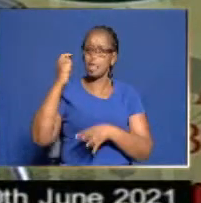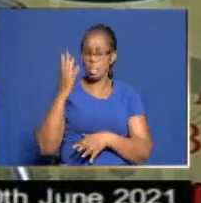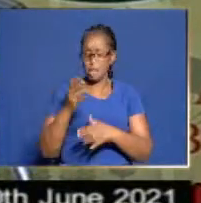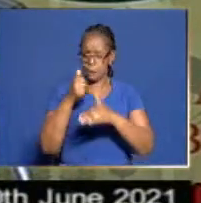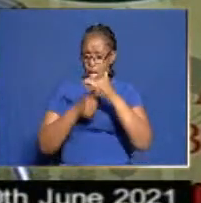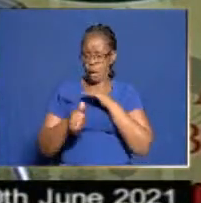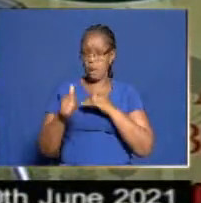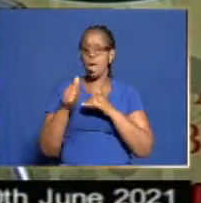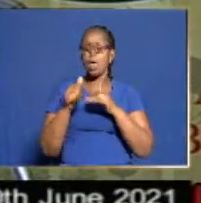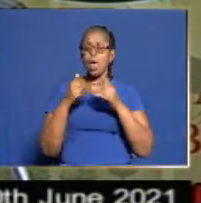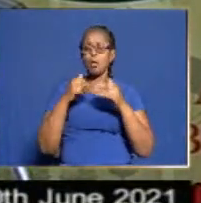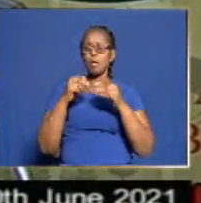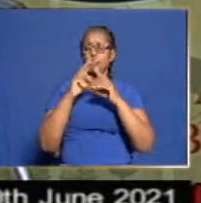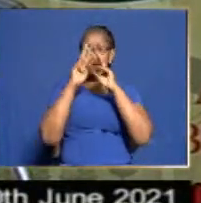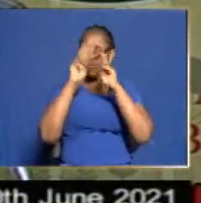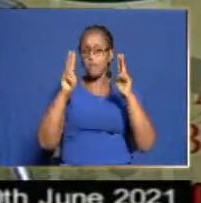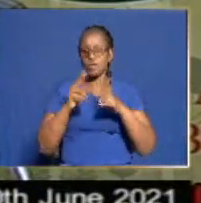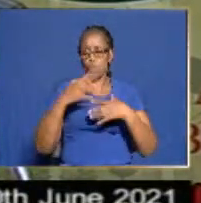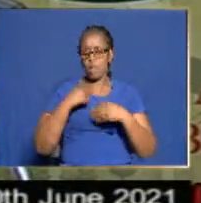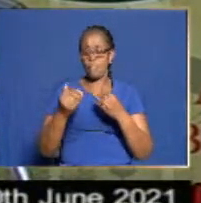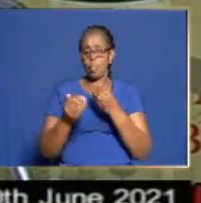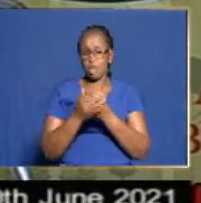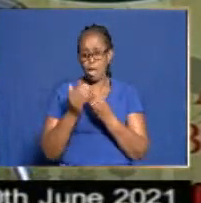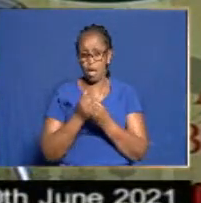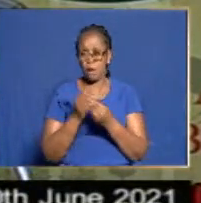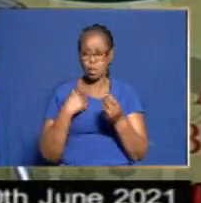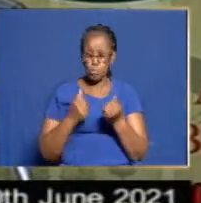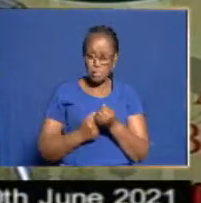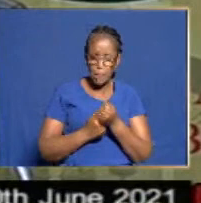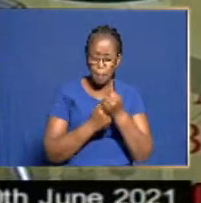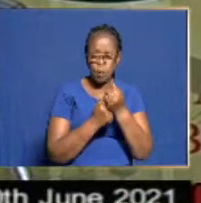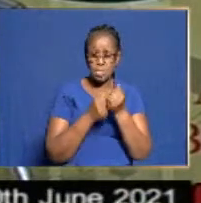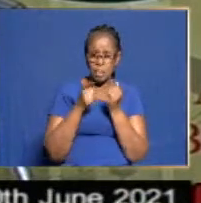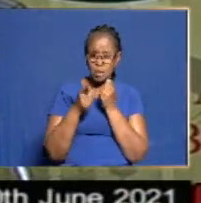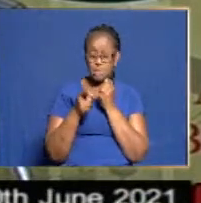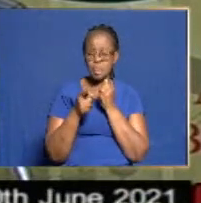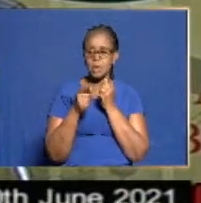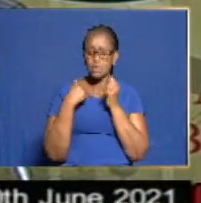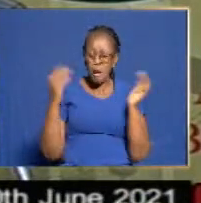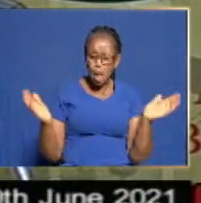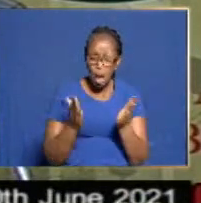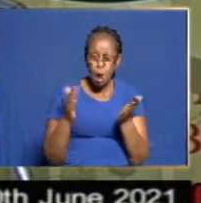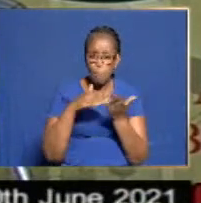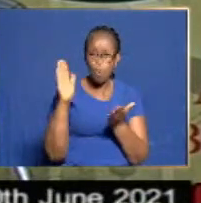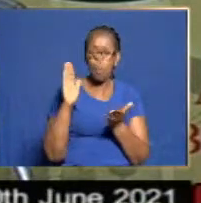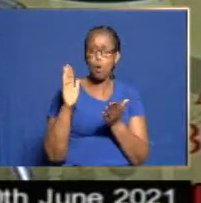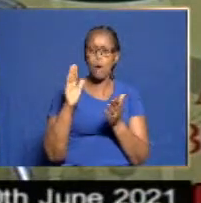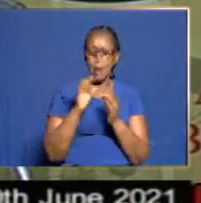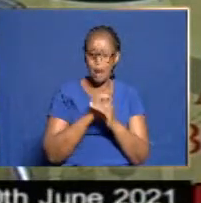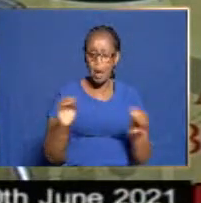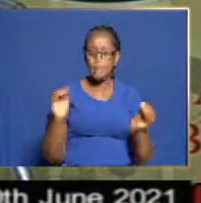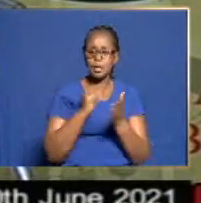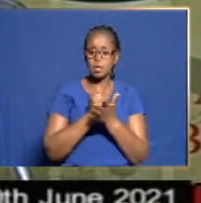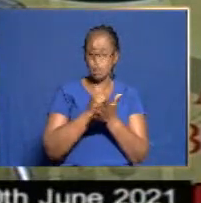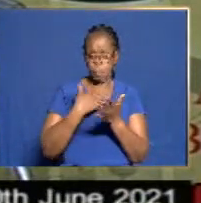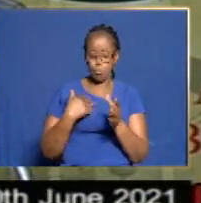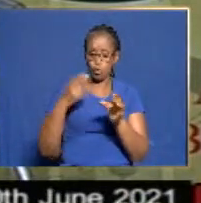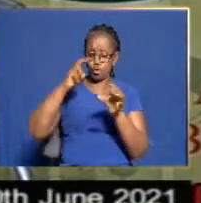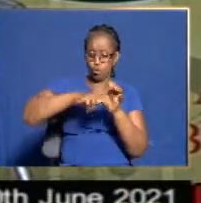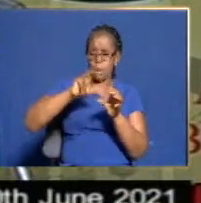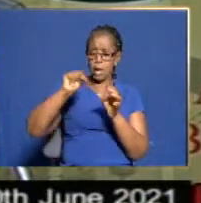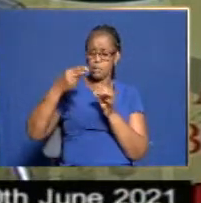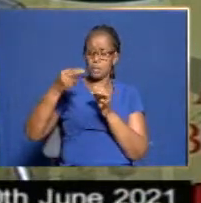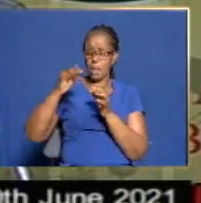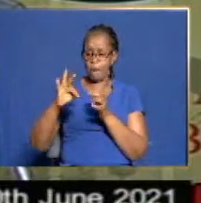health care. In order to support the contributors and encourage more non-registered persons to join the fund, I propose